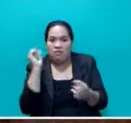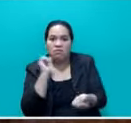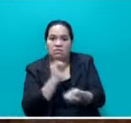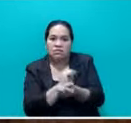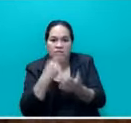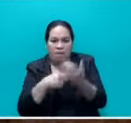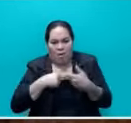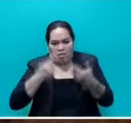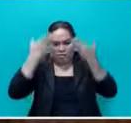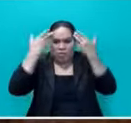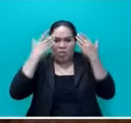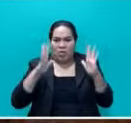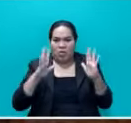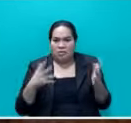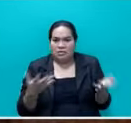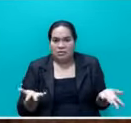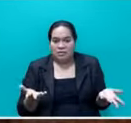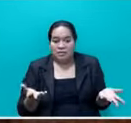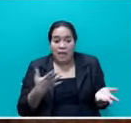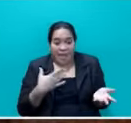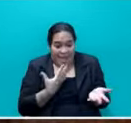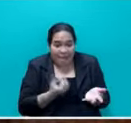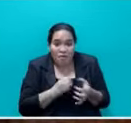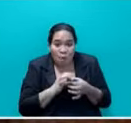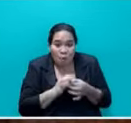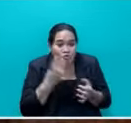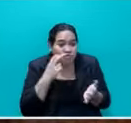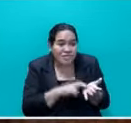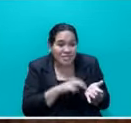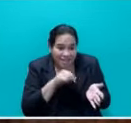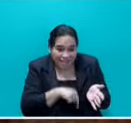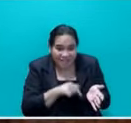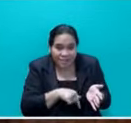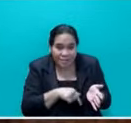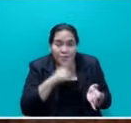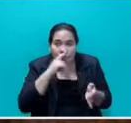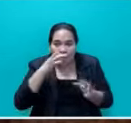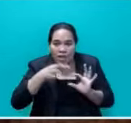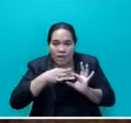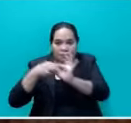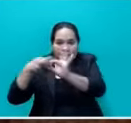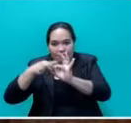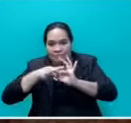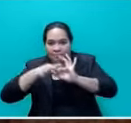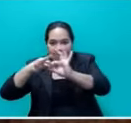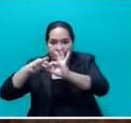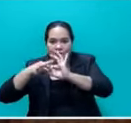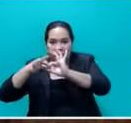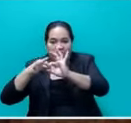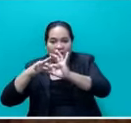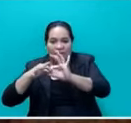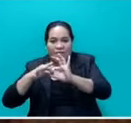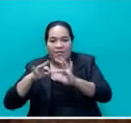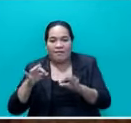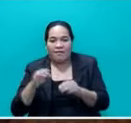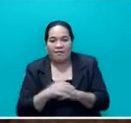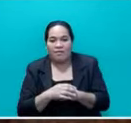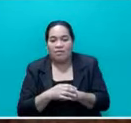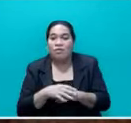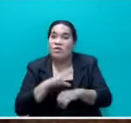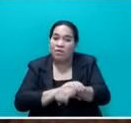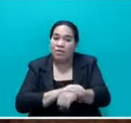person. But if we have our own register and we're able to have some collaboration under the Mutual Assistance of Crime Assistance law that